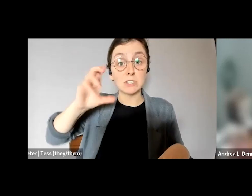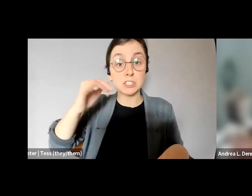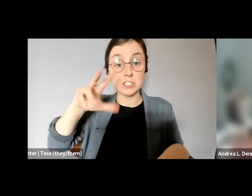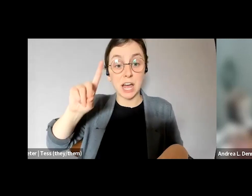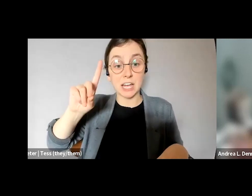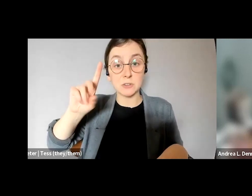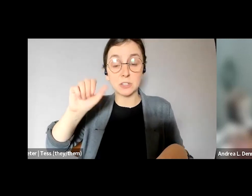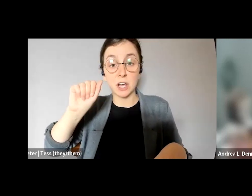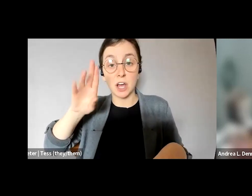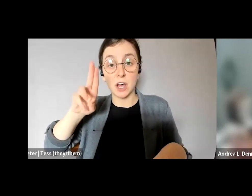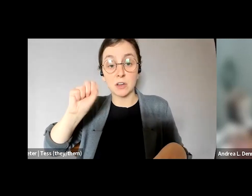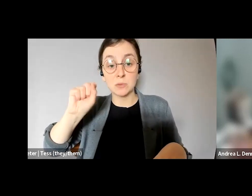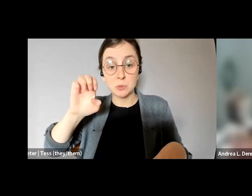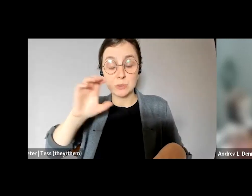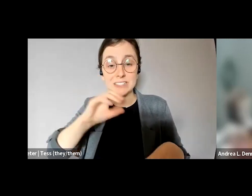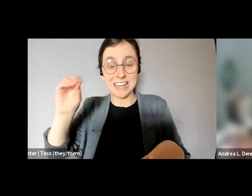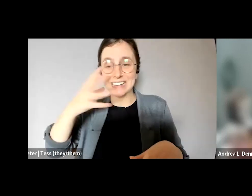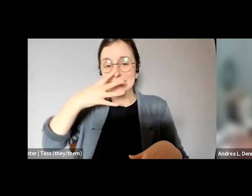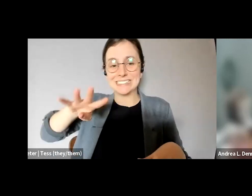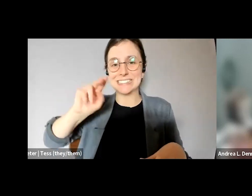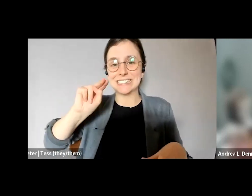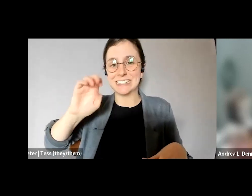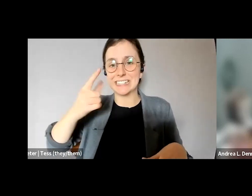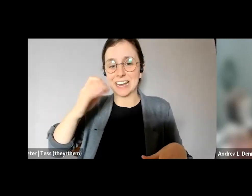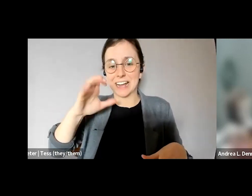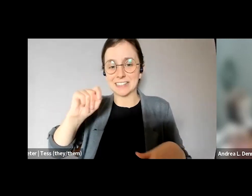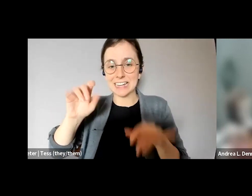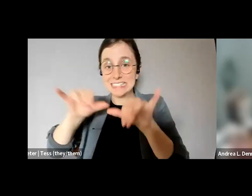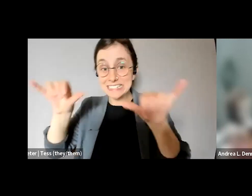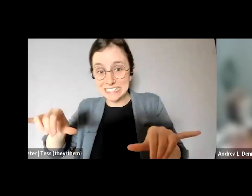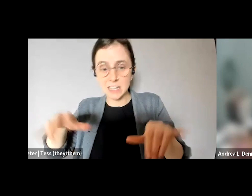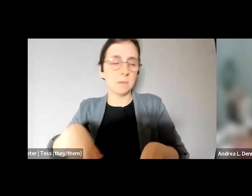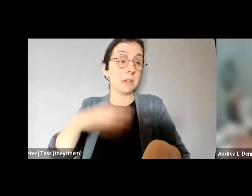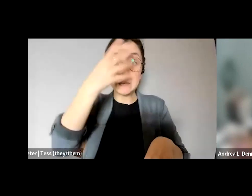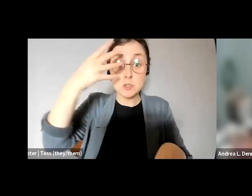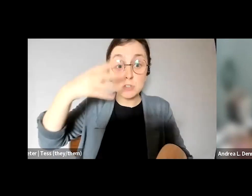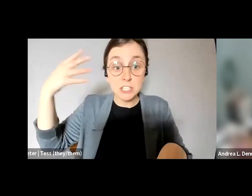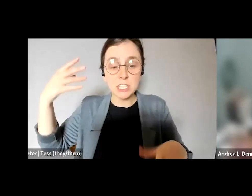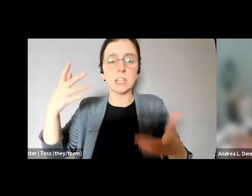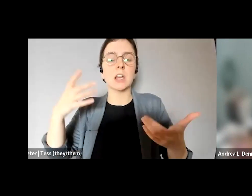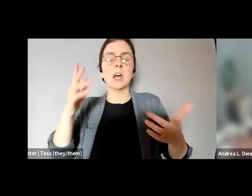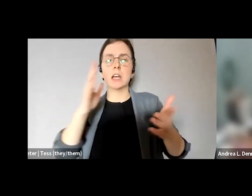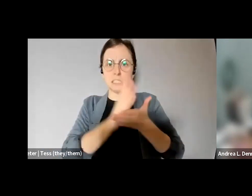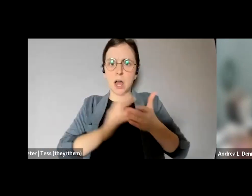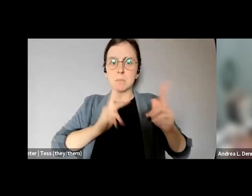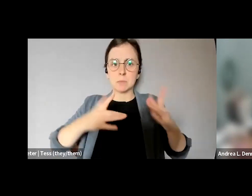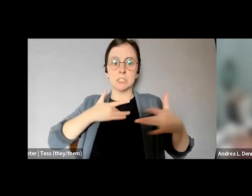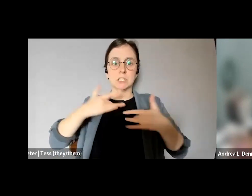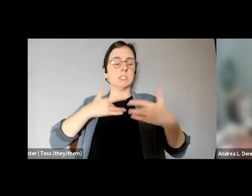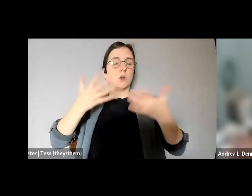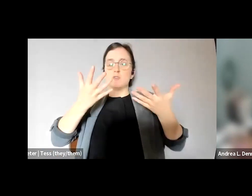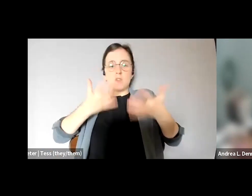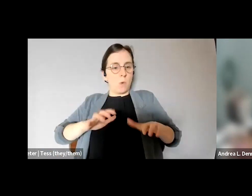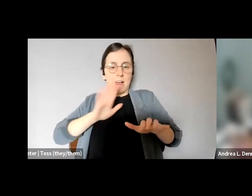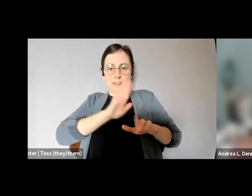or immigration. And so those are concerns that I think that individuals might have, right?